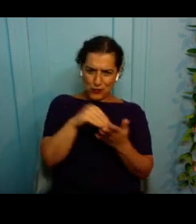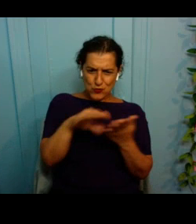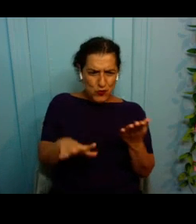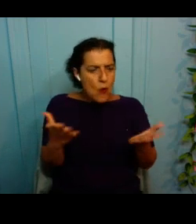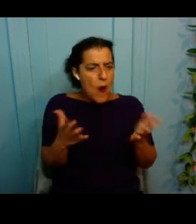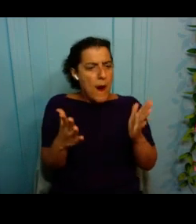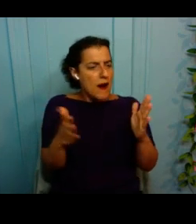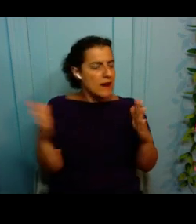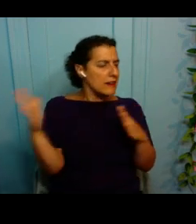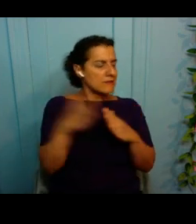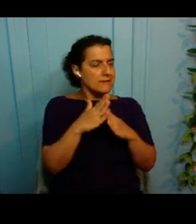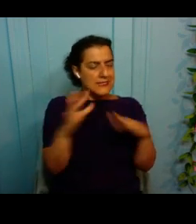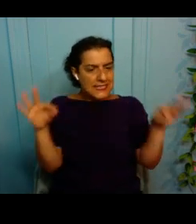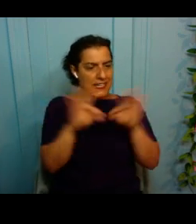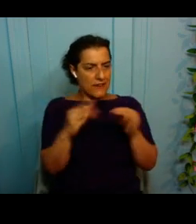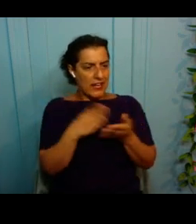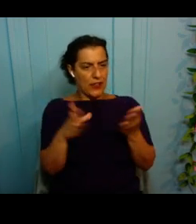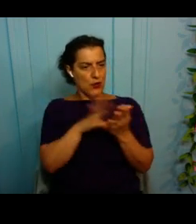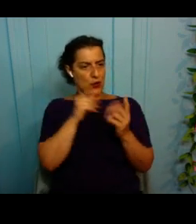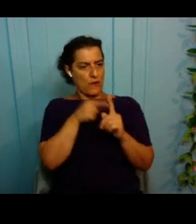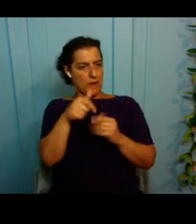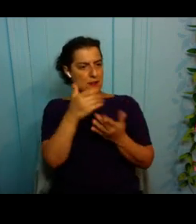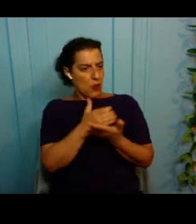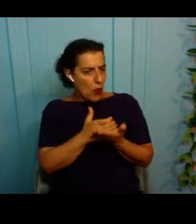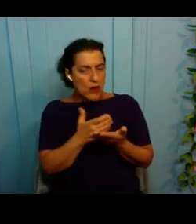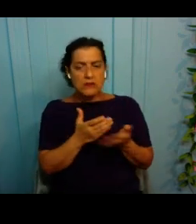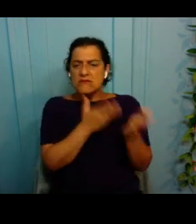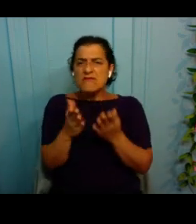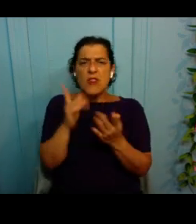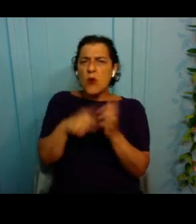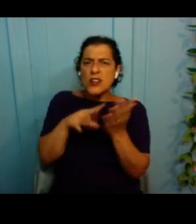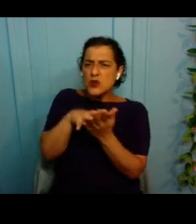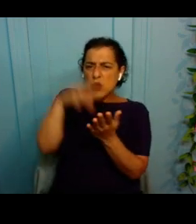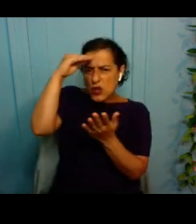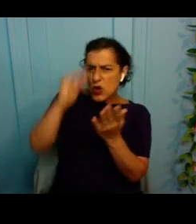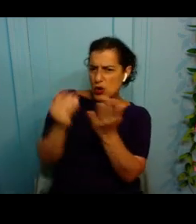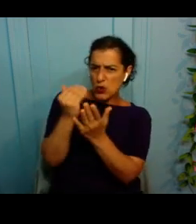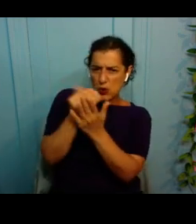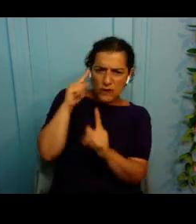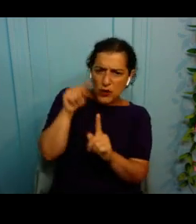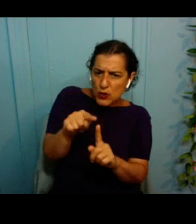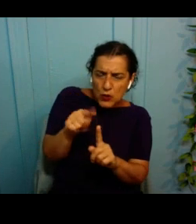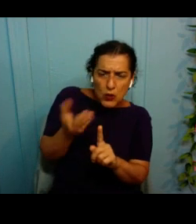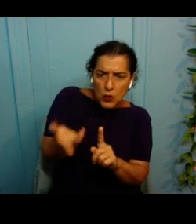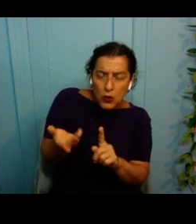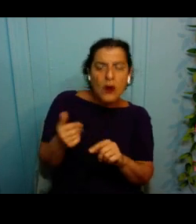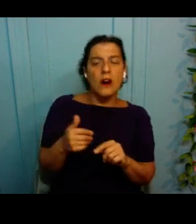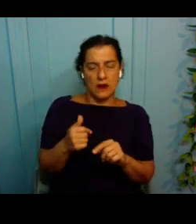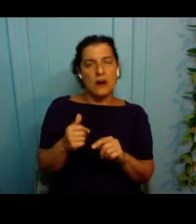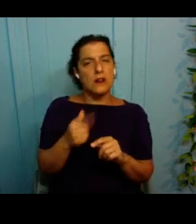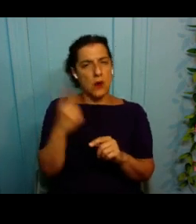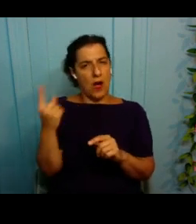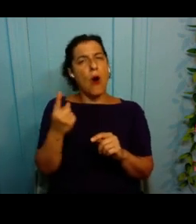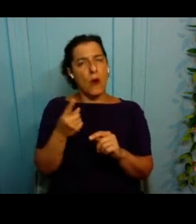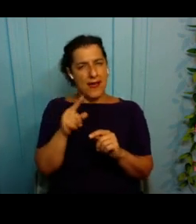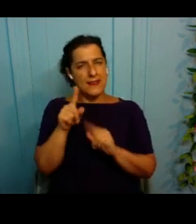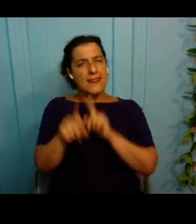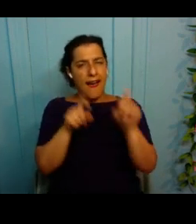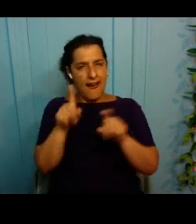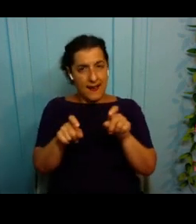significant thing or things that you learned in this course? What did you learn? What was new to you? And so I always ask that, and